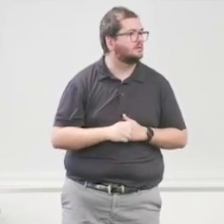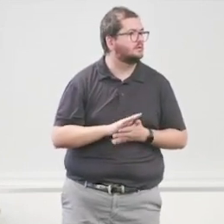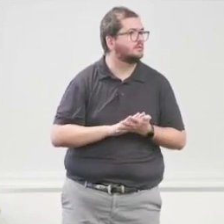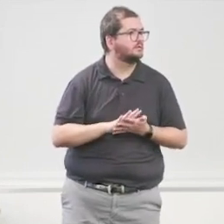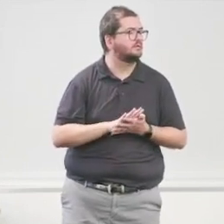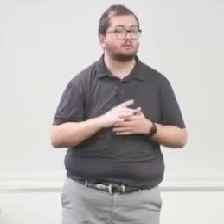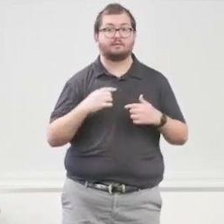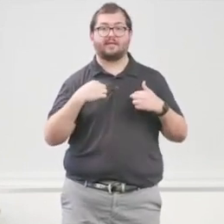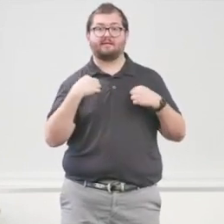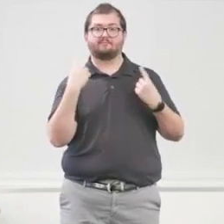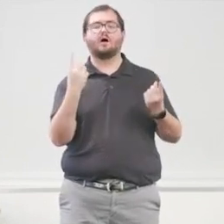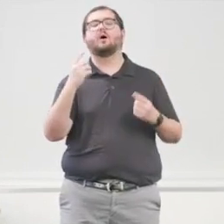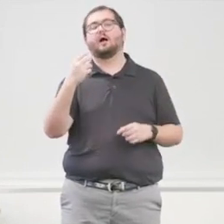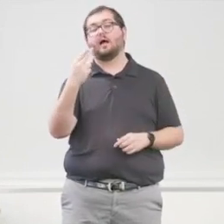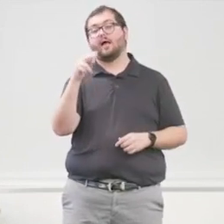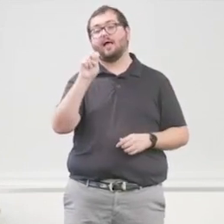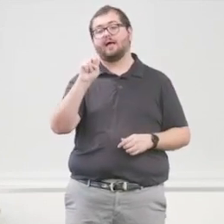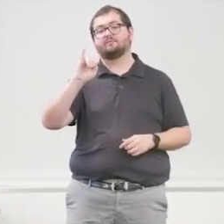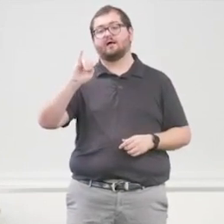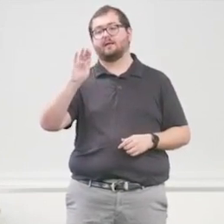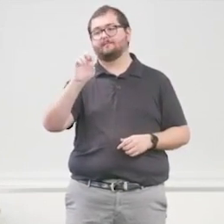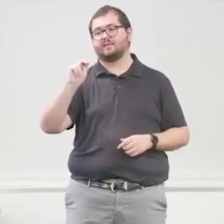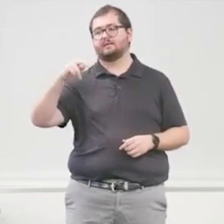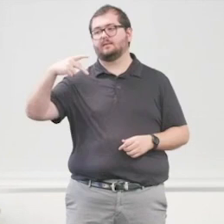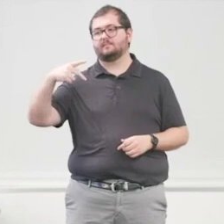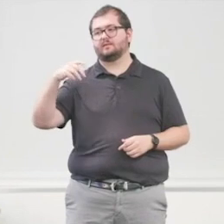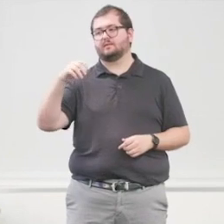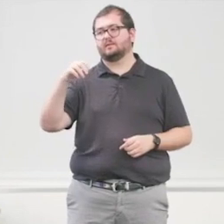Have I Been Pwned, P-W-N-E-D.